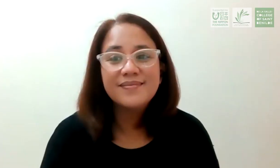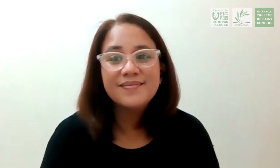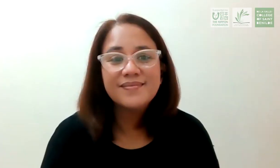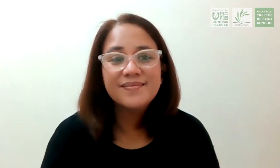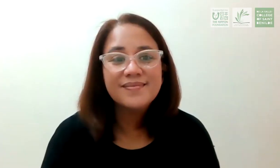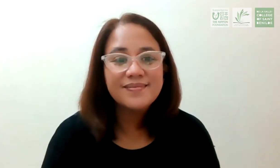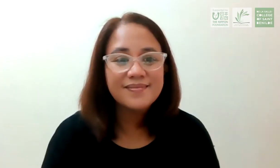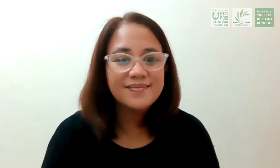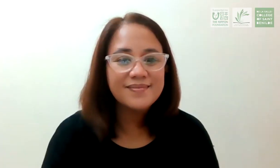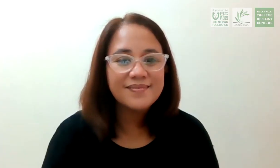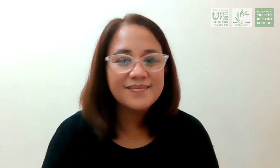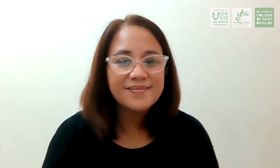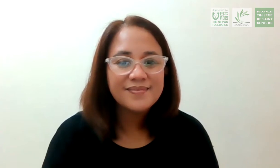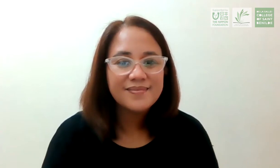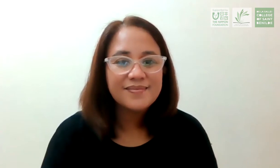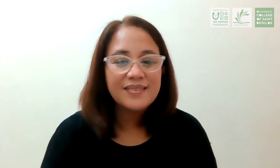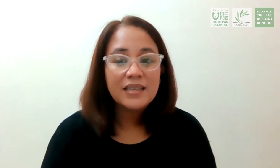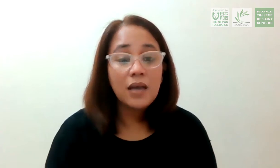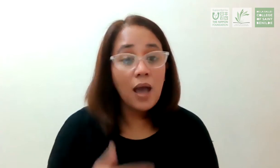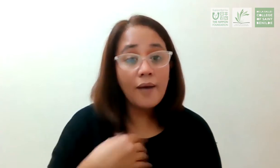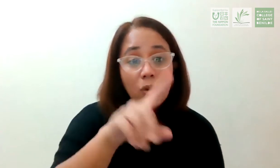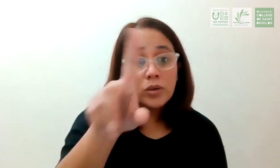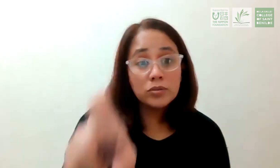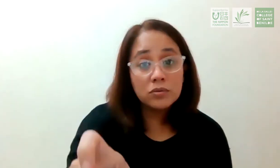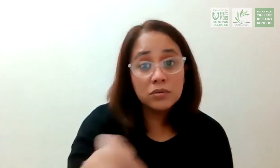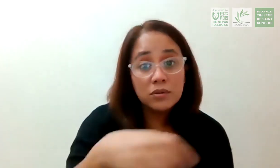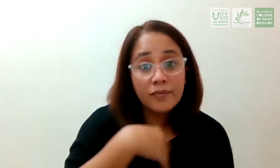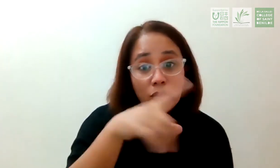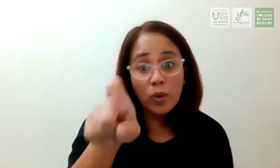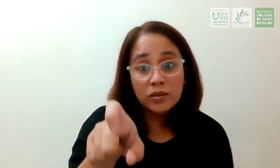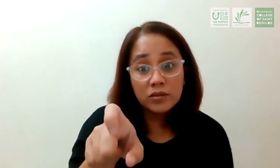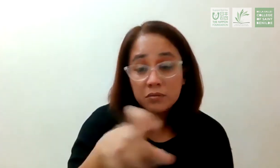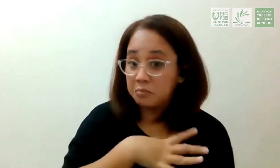Okay, so you have any questions? You feel that's okay?